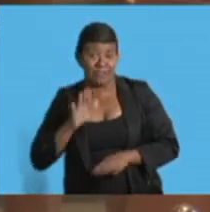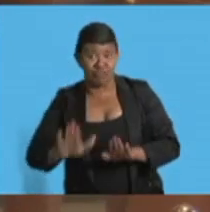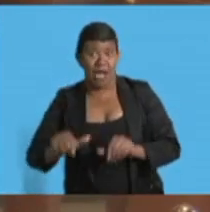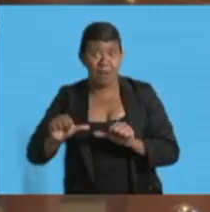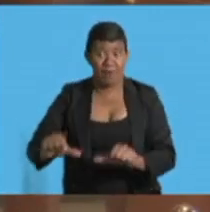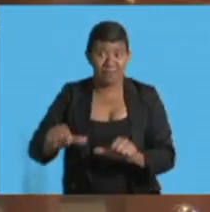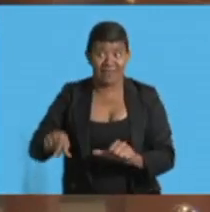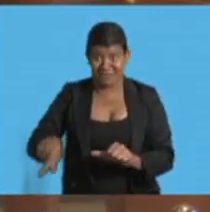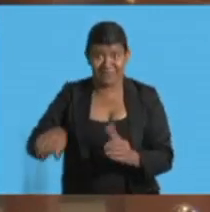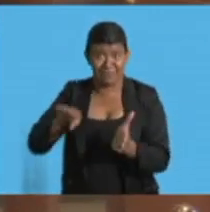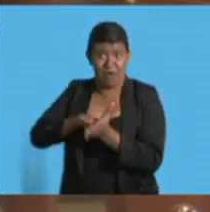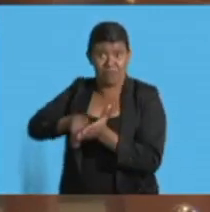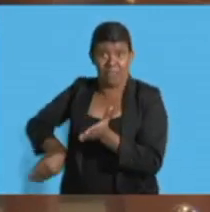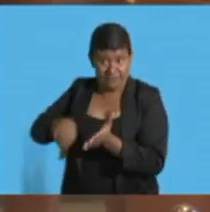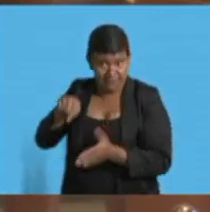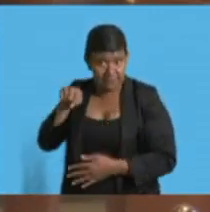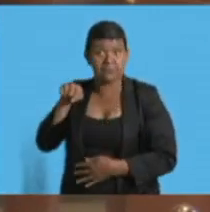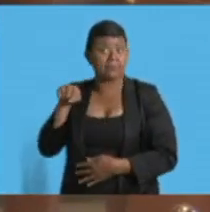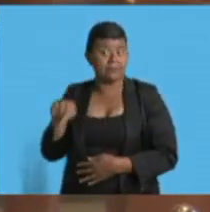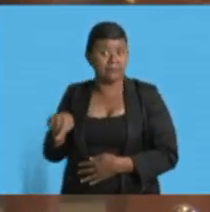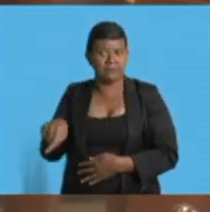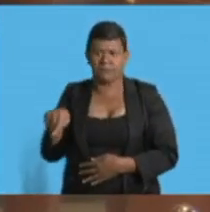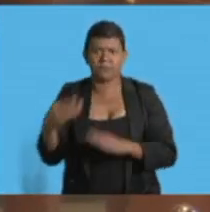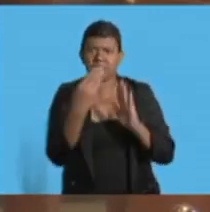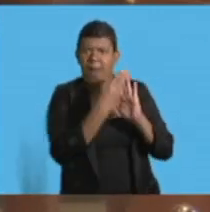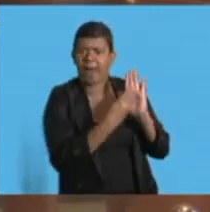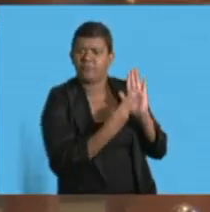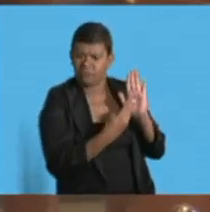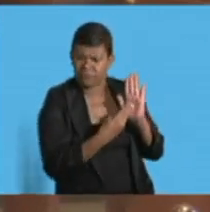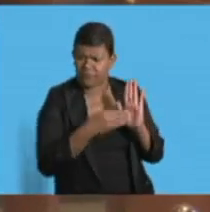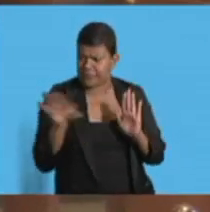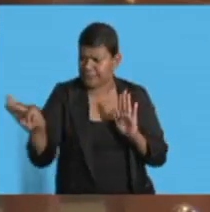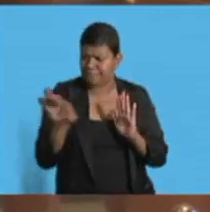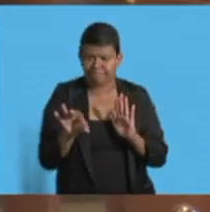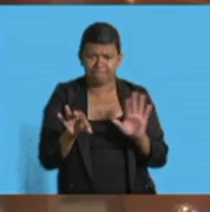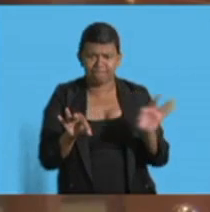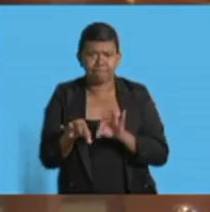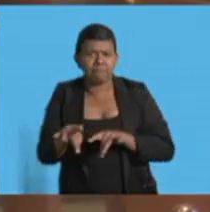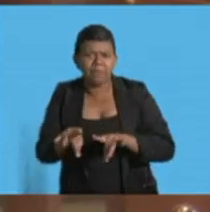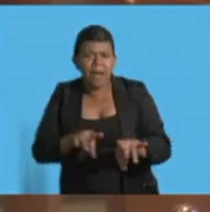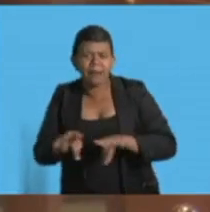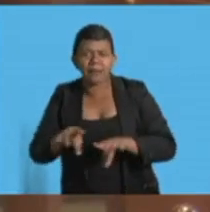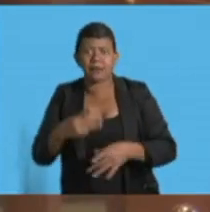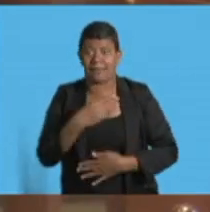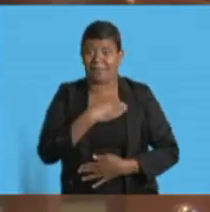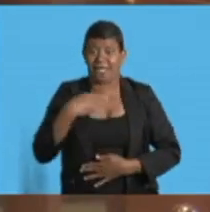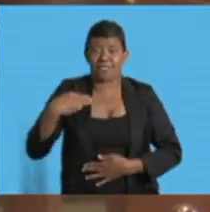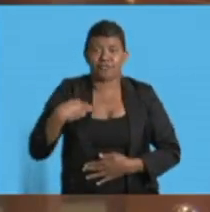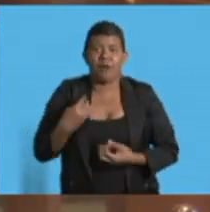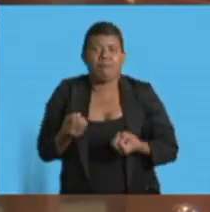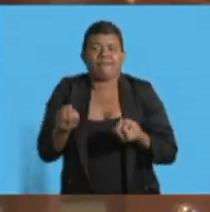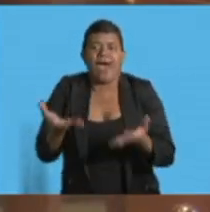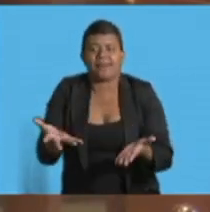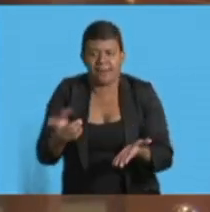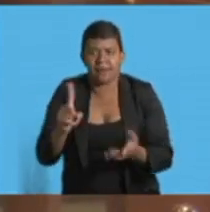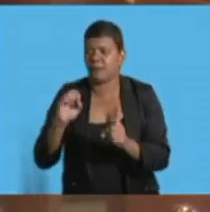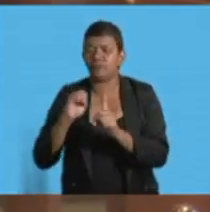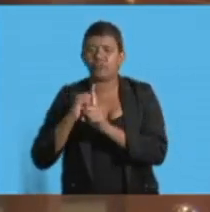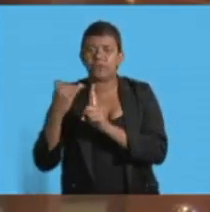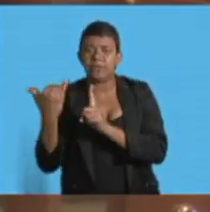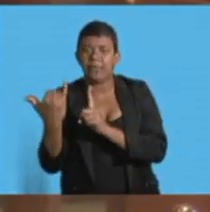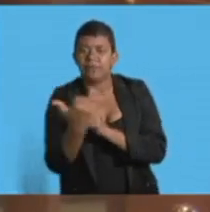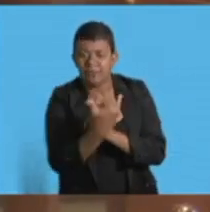an example that says, quote, "The ministry provides a social safety